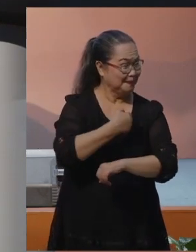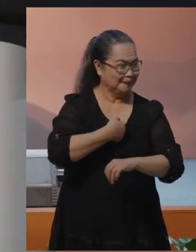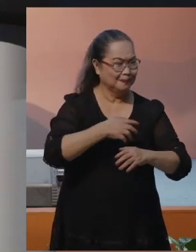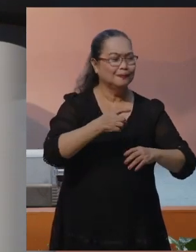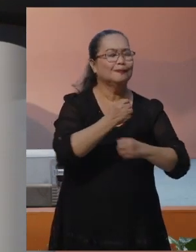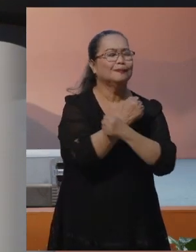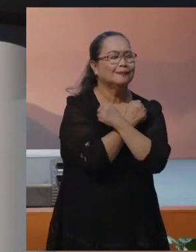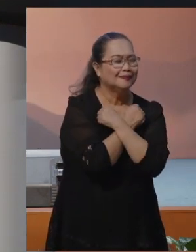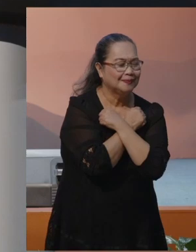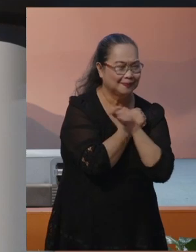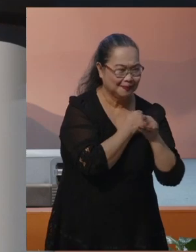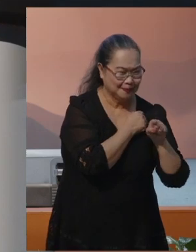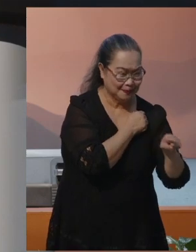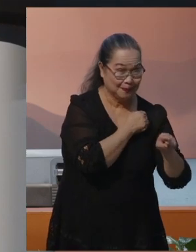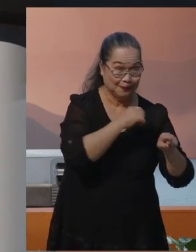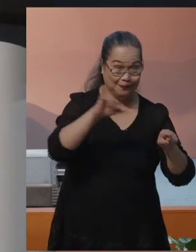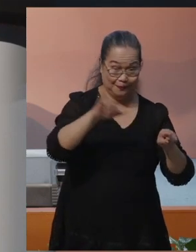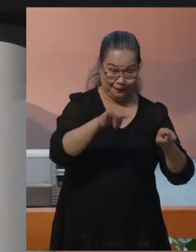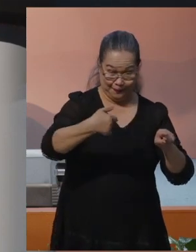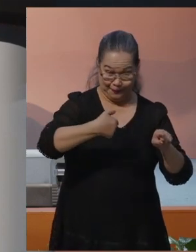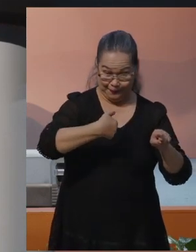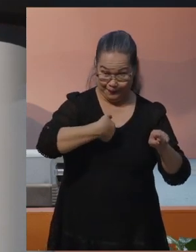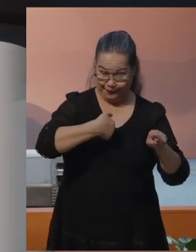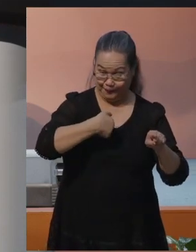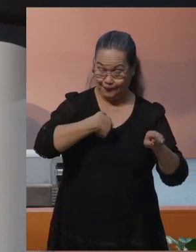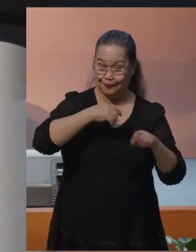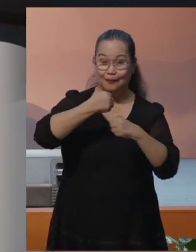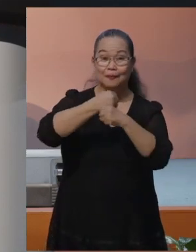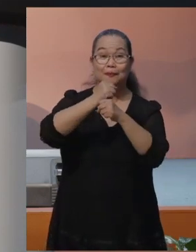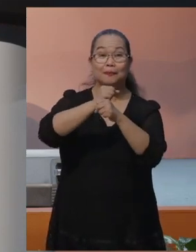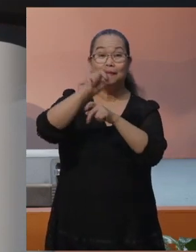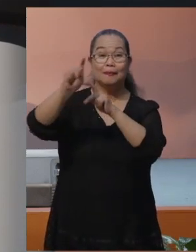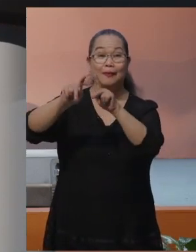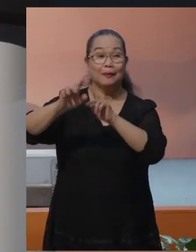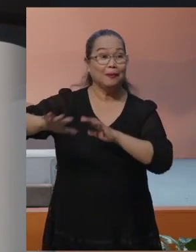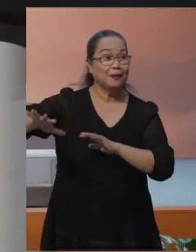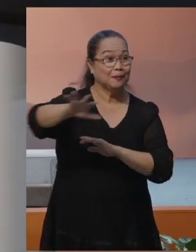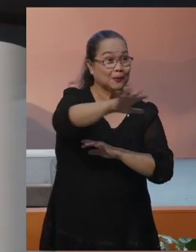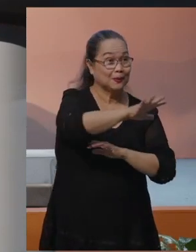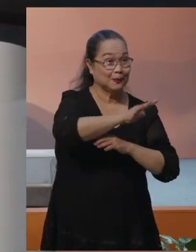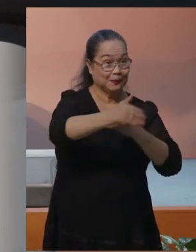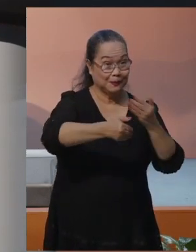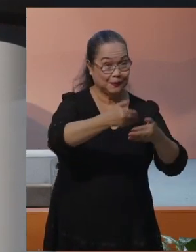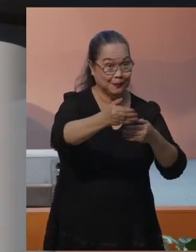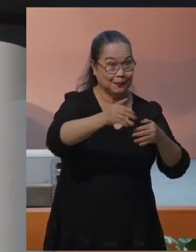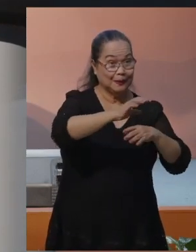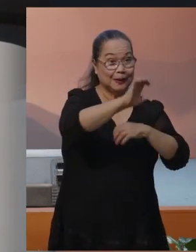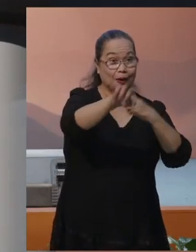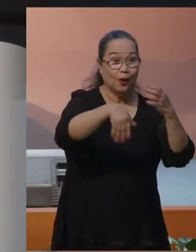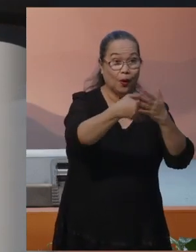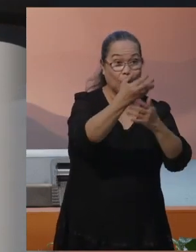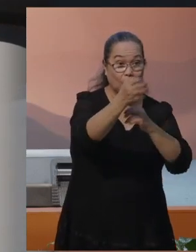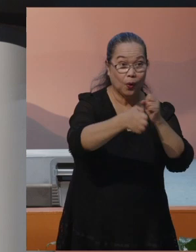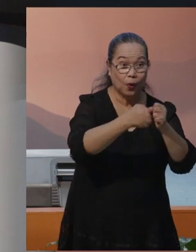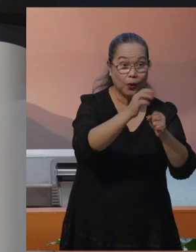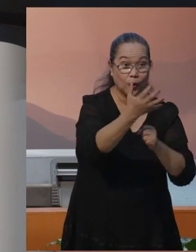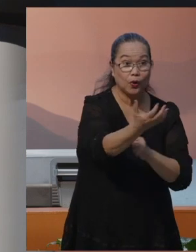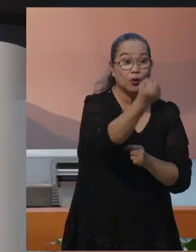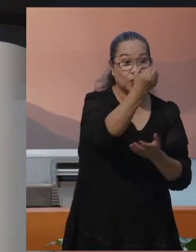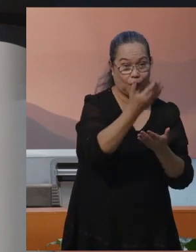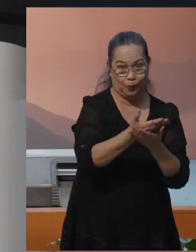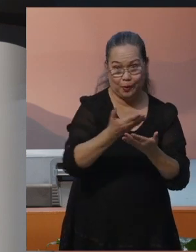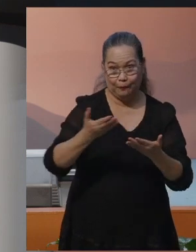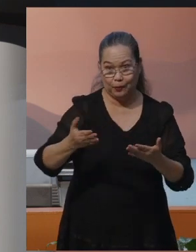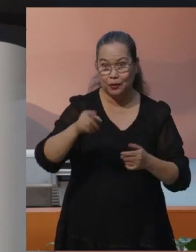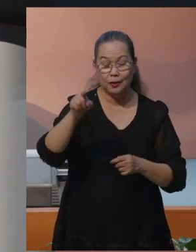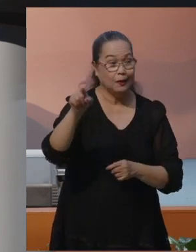you. Ask of me, and I will make the nations your heritage, and the ends of the earth your possession. You